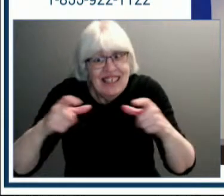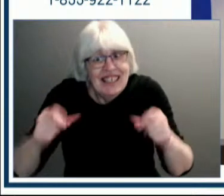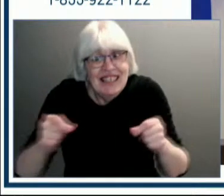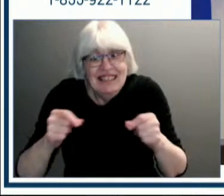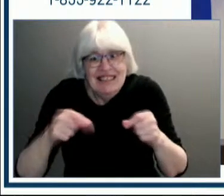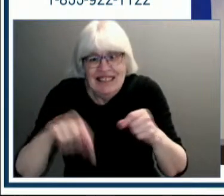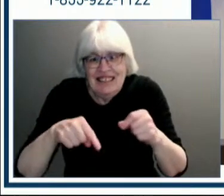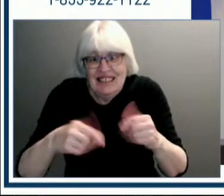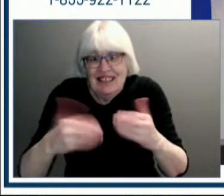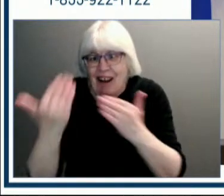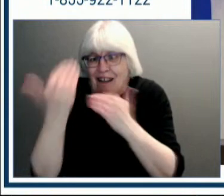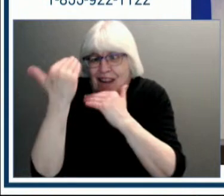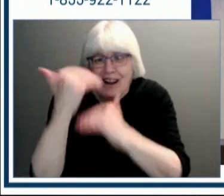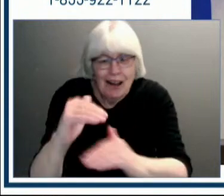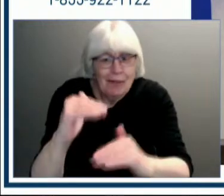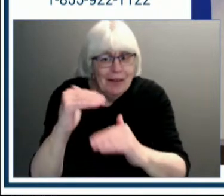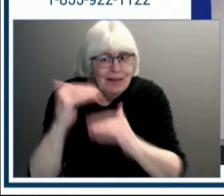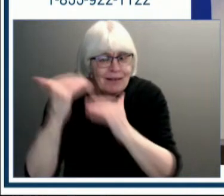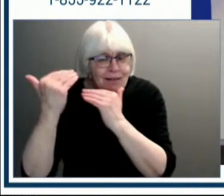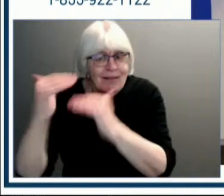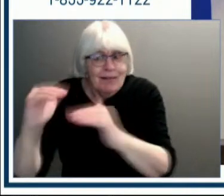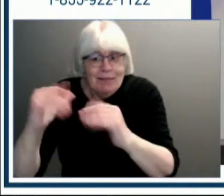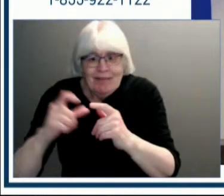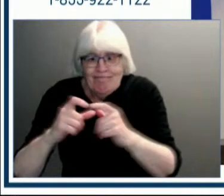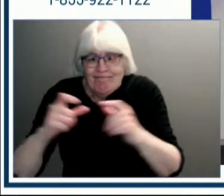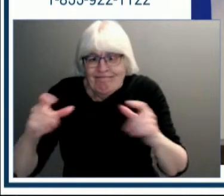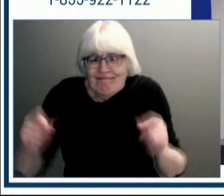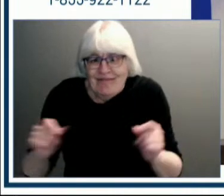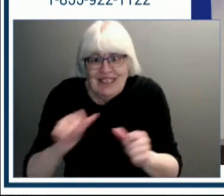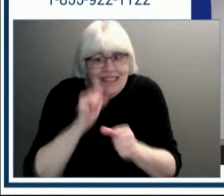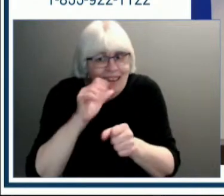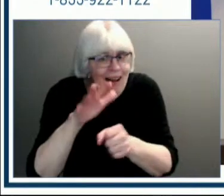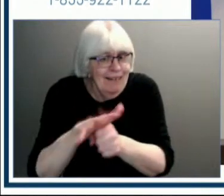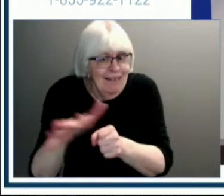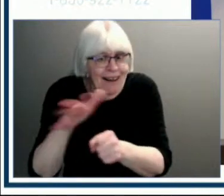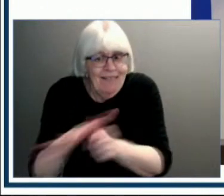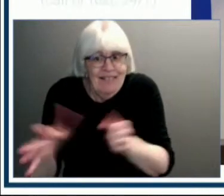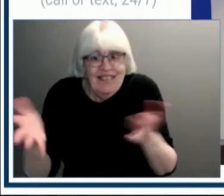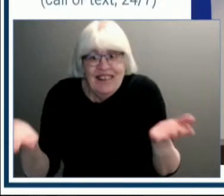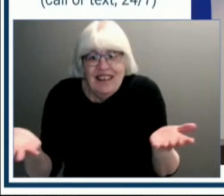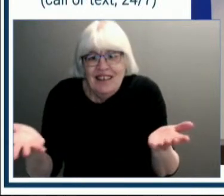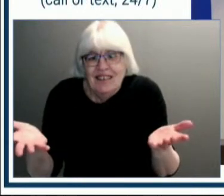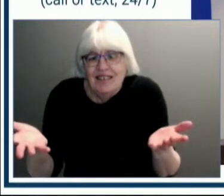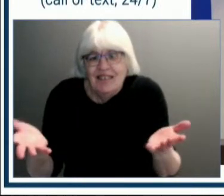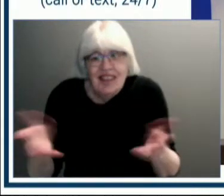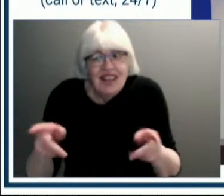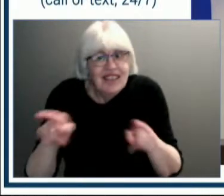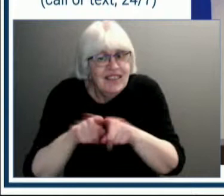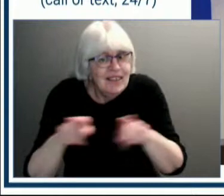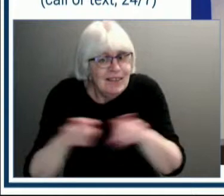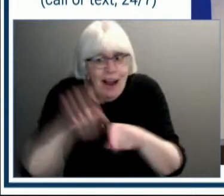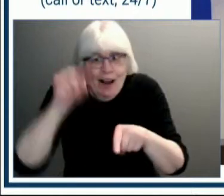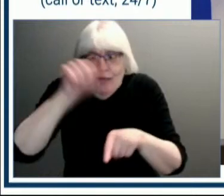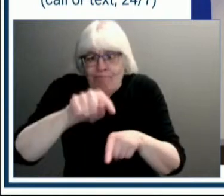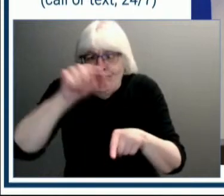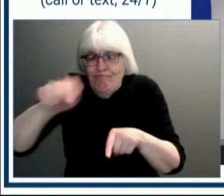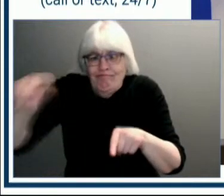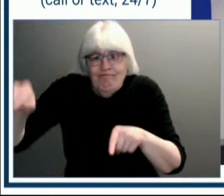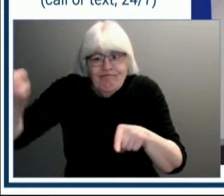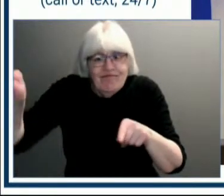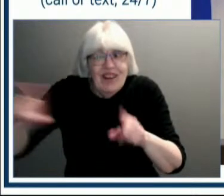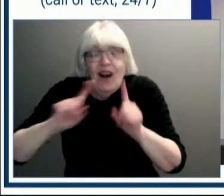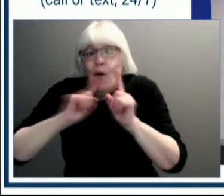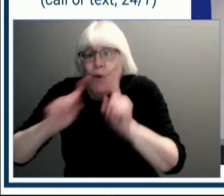have limitations on supply. We're no different. We have some in the works to get here. We want to get them into schools. We want to get them